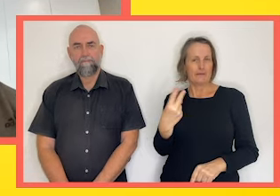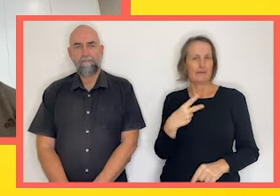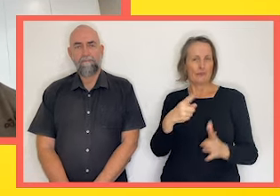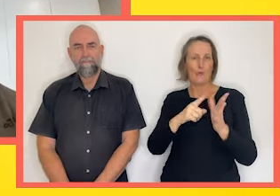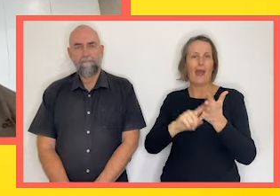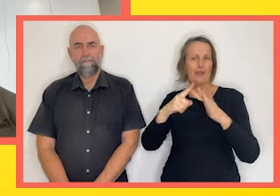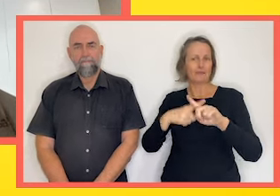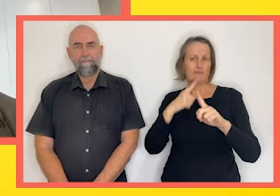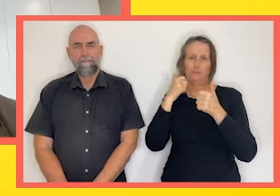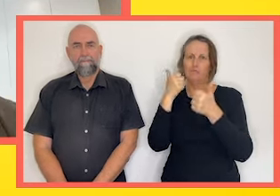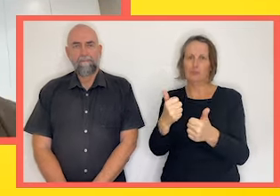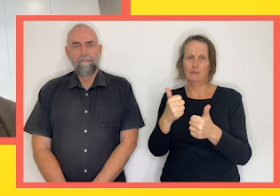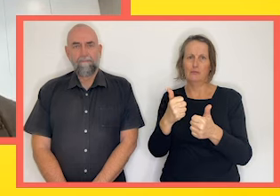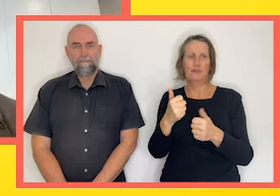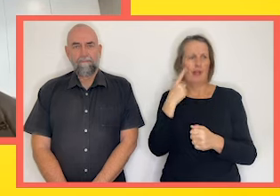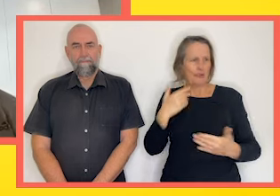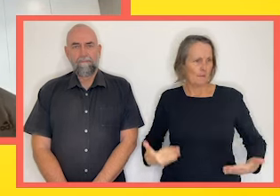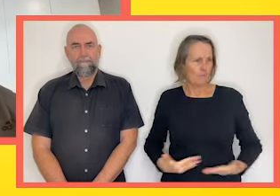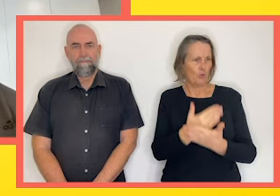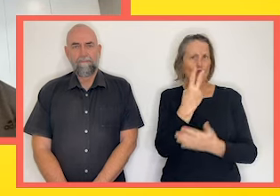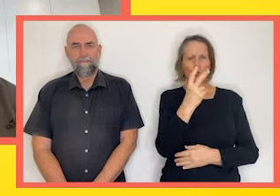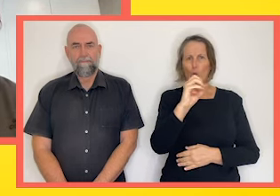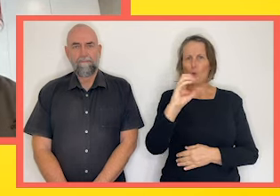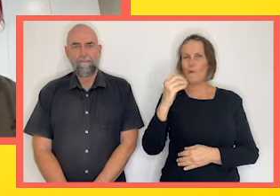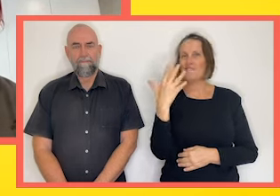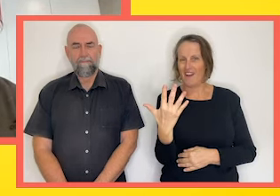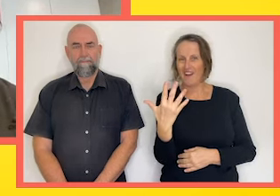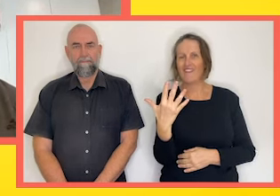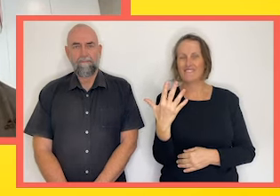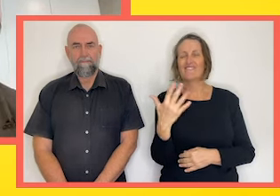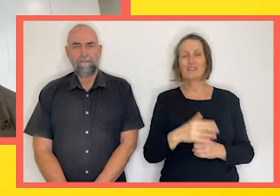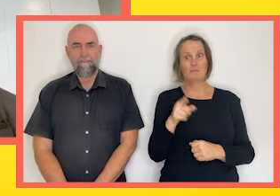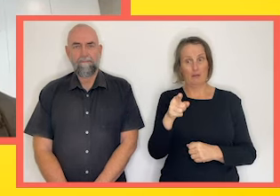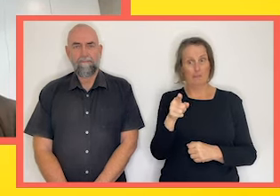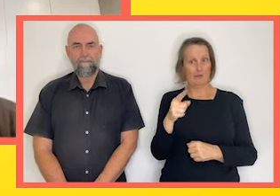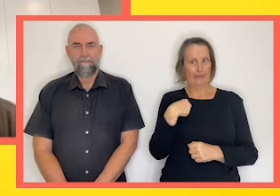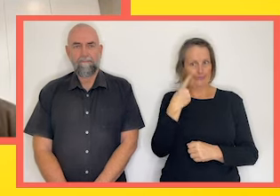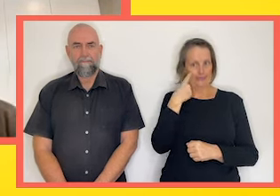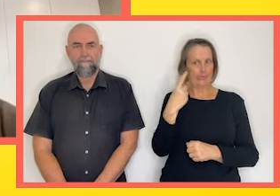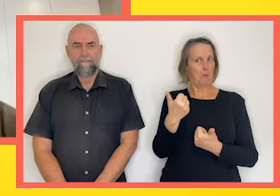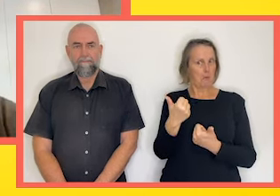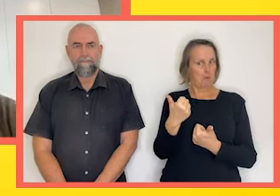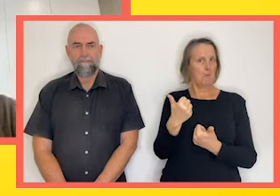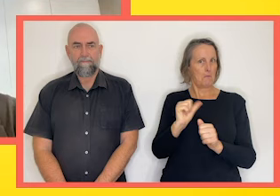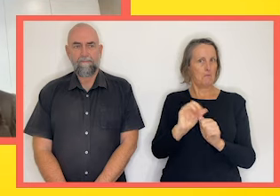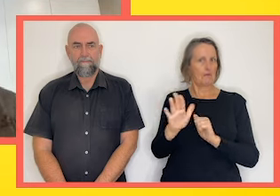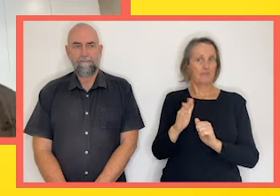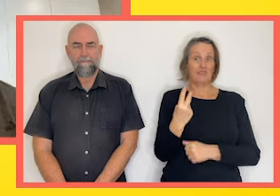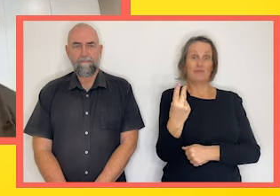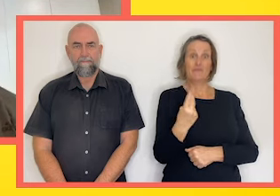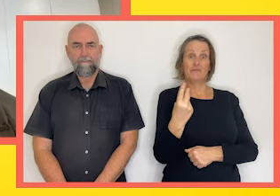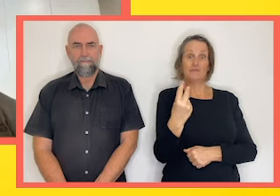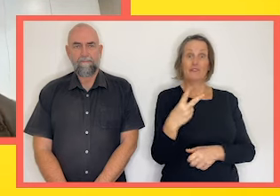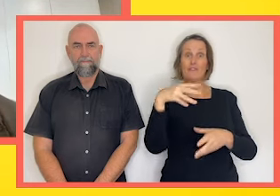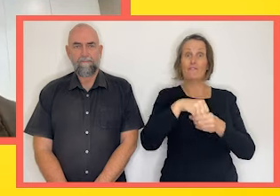he's I think born 2005. So 2 years younger than me, but he's showing some real potential in the pool. We competed 2 weeks ago at